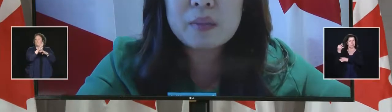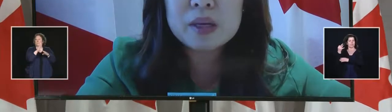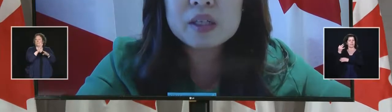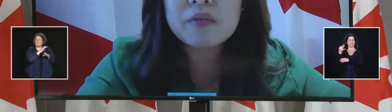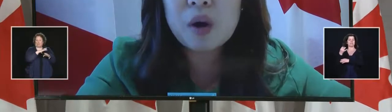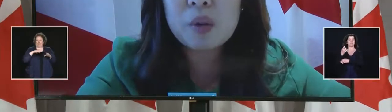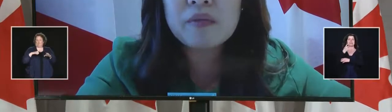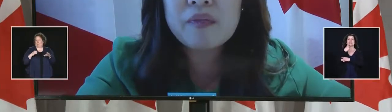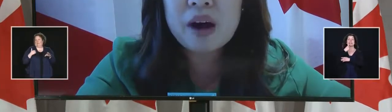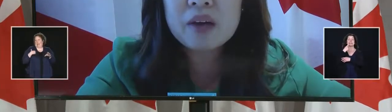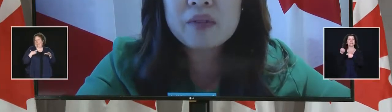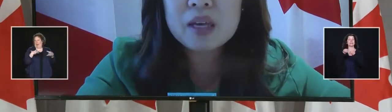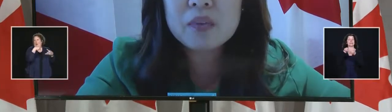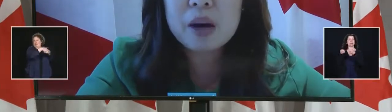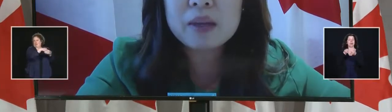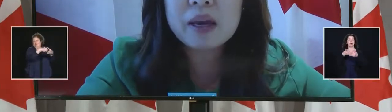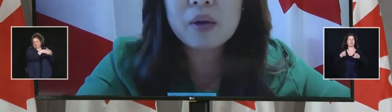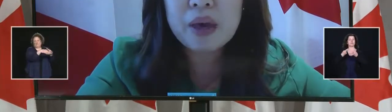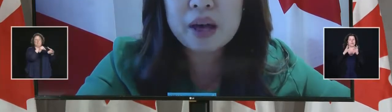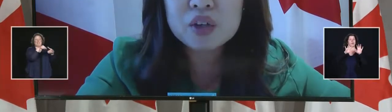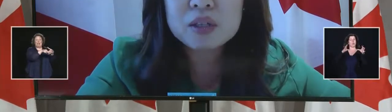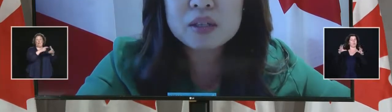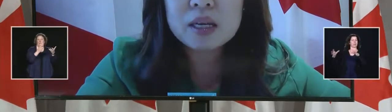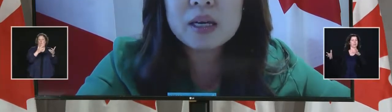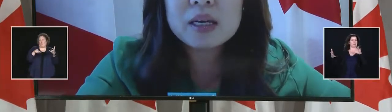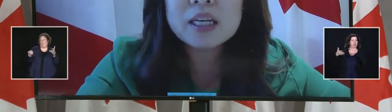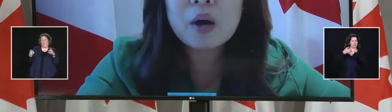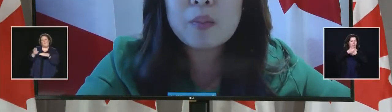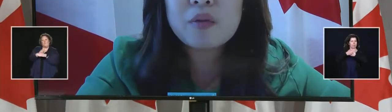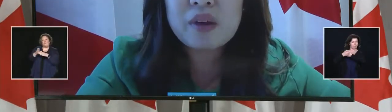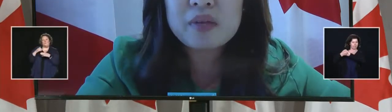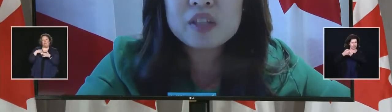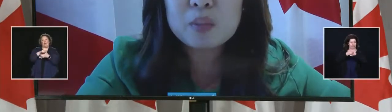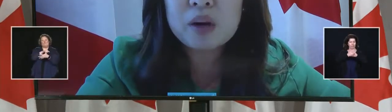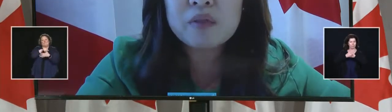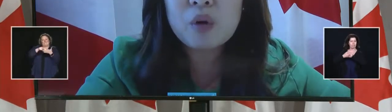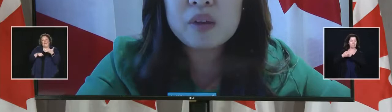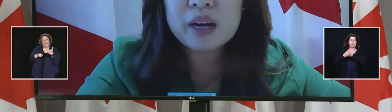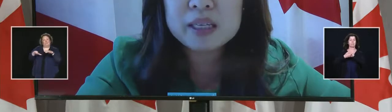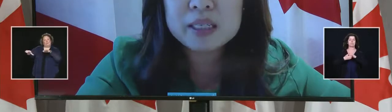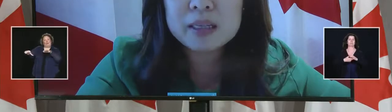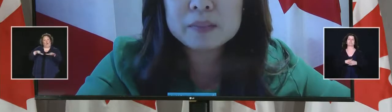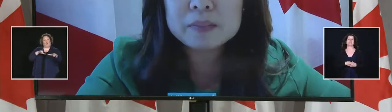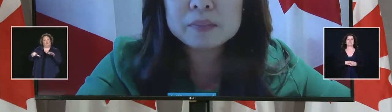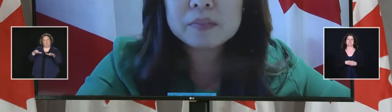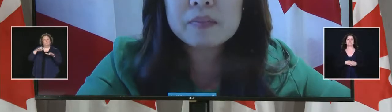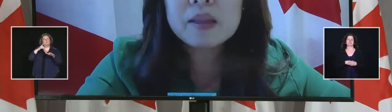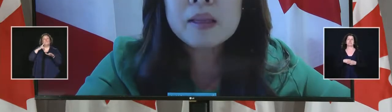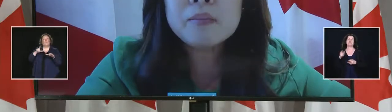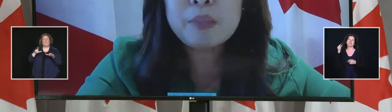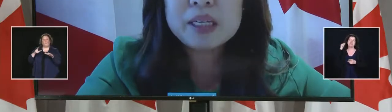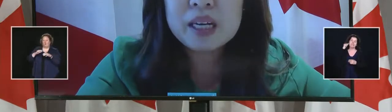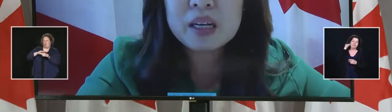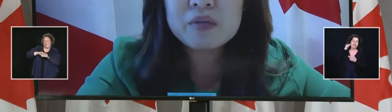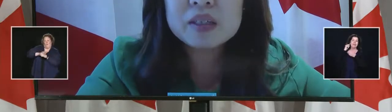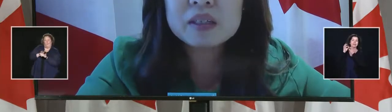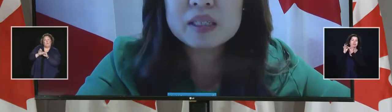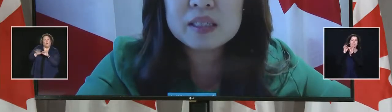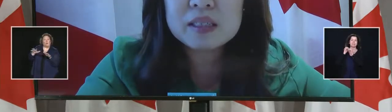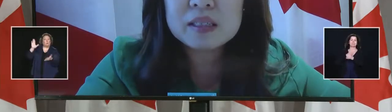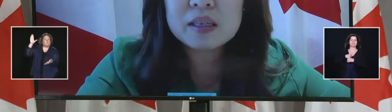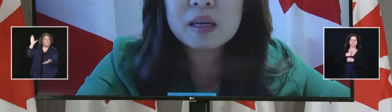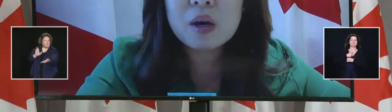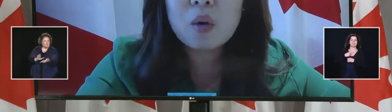to commit to following five key public health actions to help prevent the spread of COVID-19. Maintaining